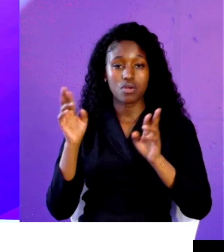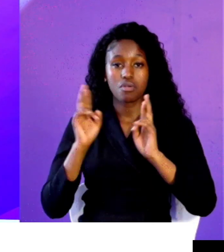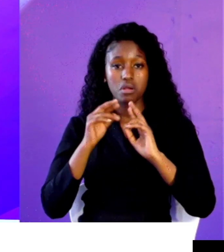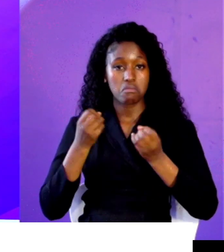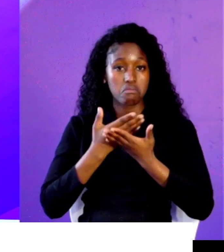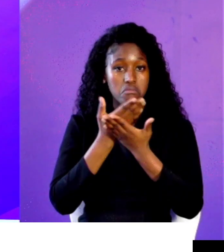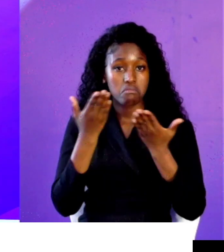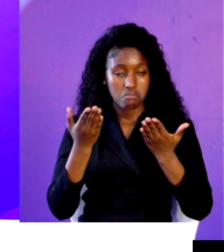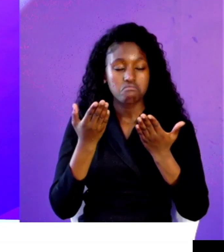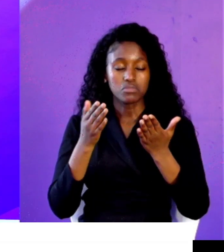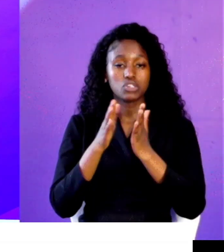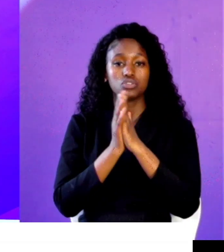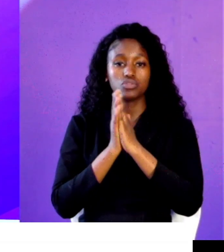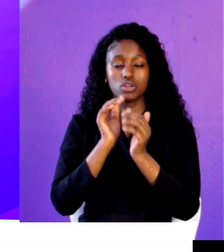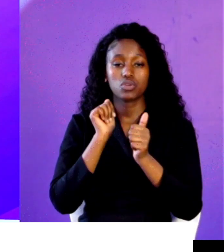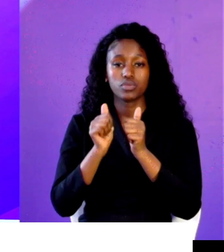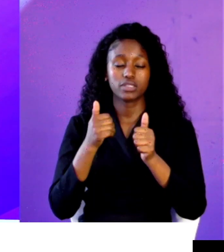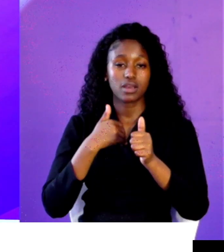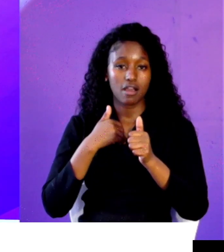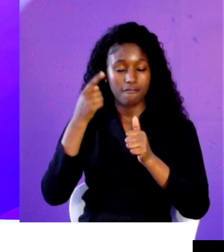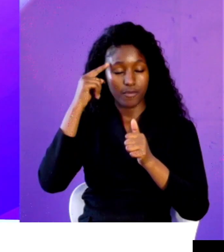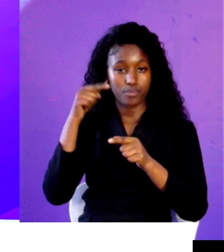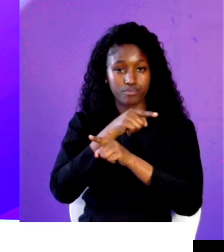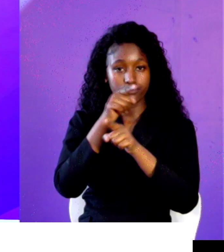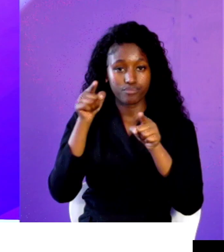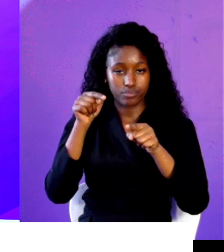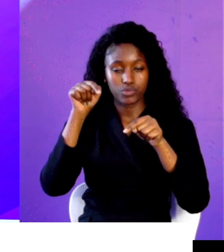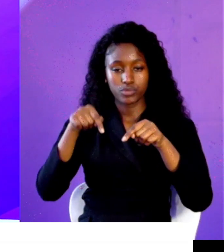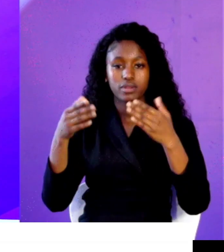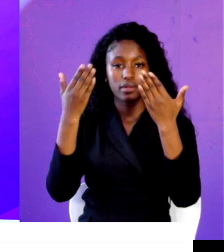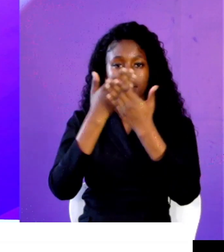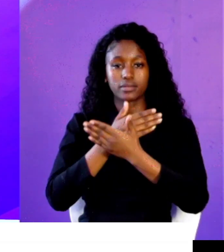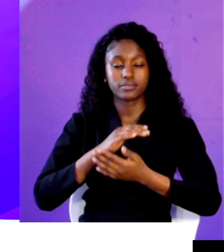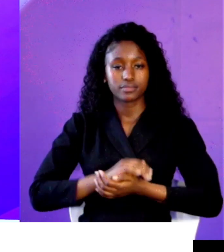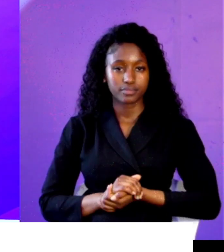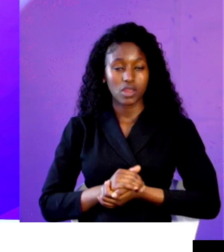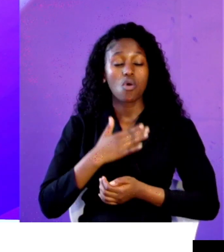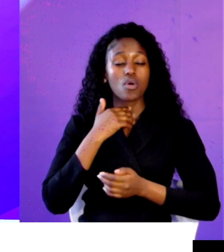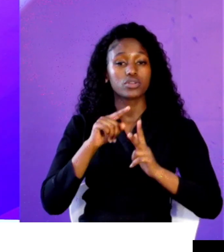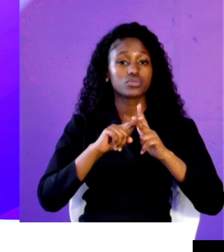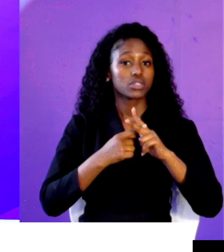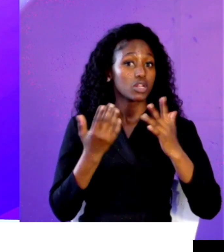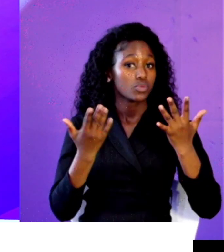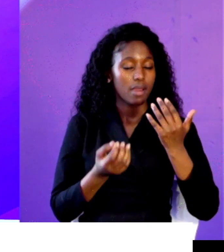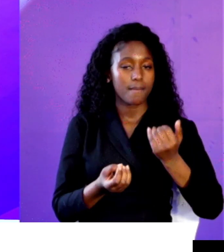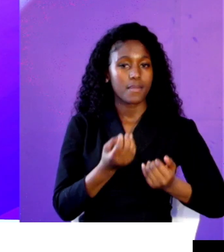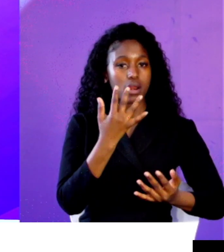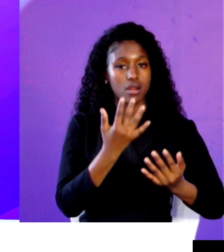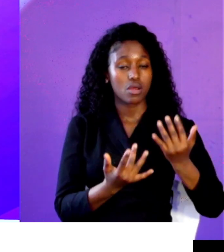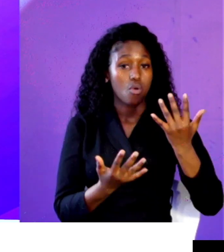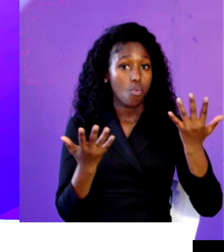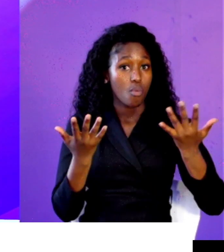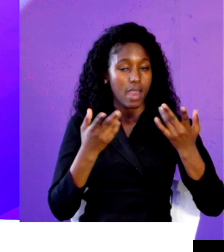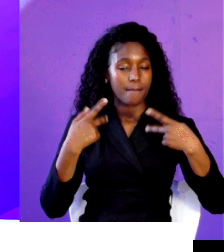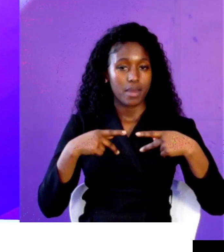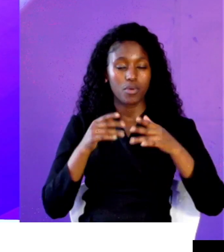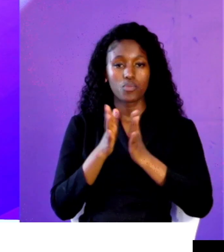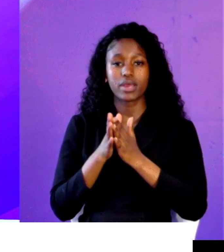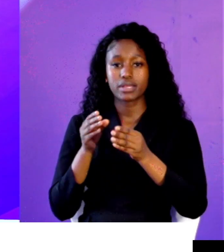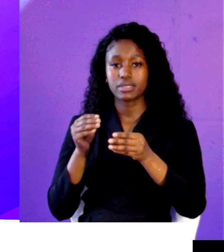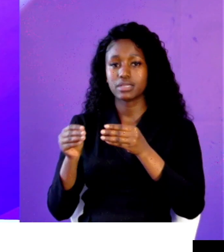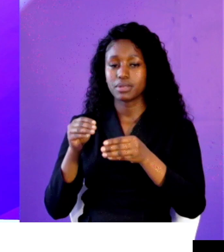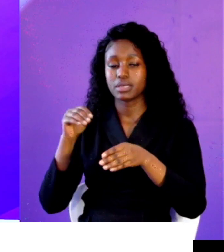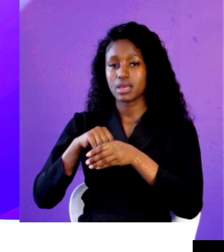the stories that we have for you tonight. We begin in Baringo, where persons with disabilities in